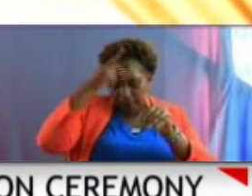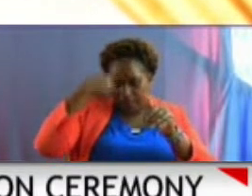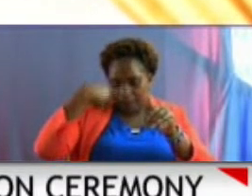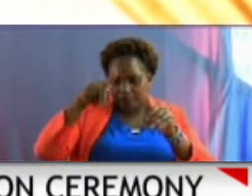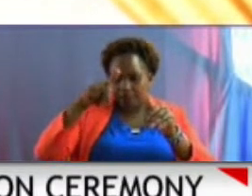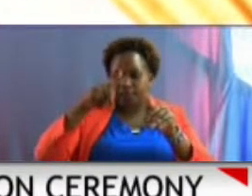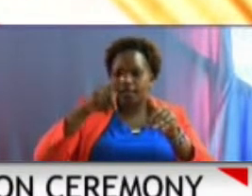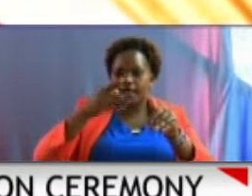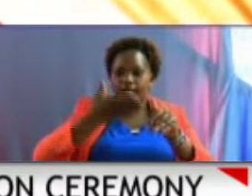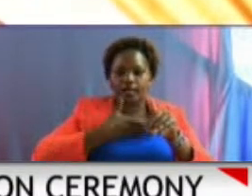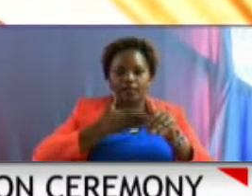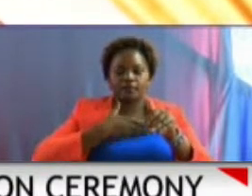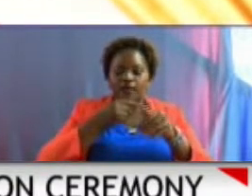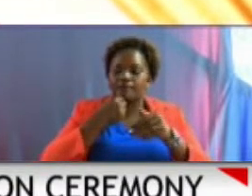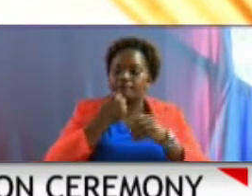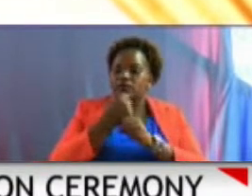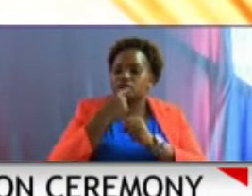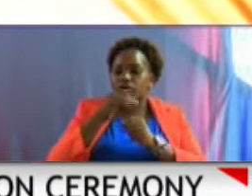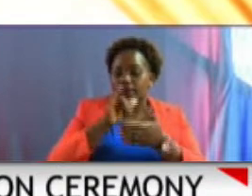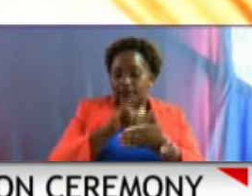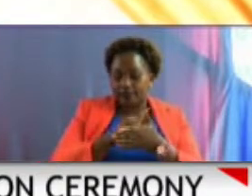Council has ensured that the university